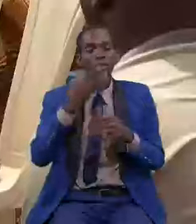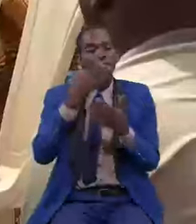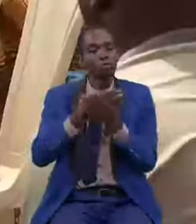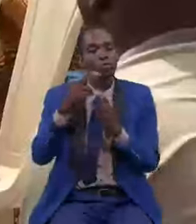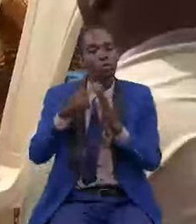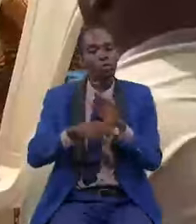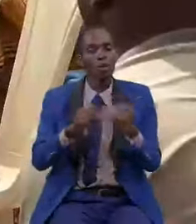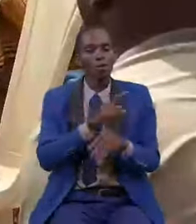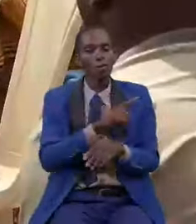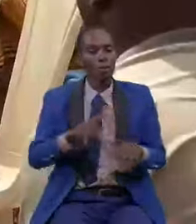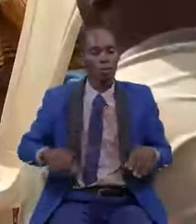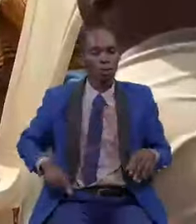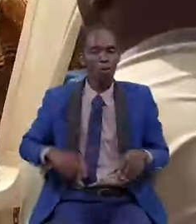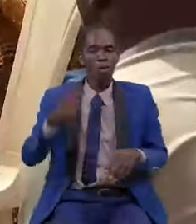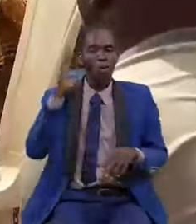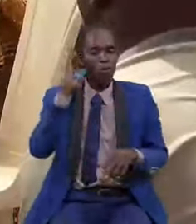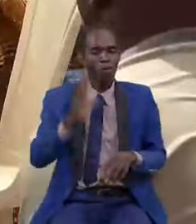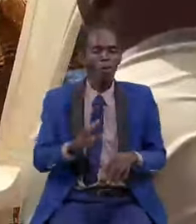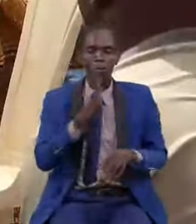it for yourself.